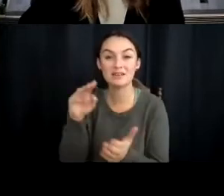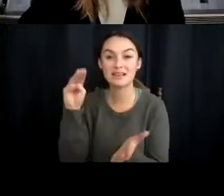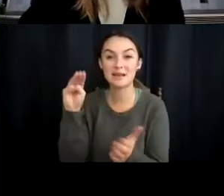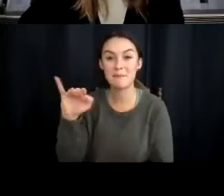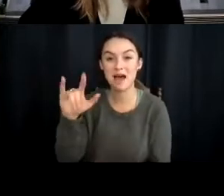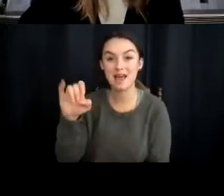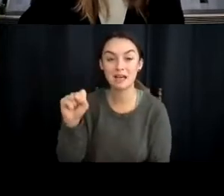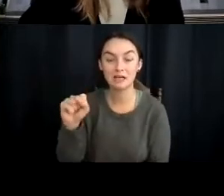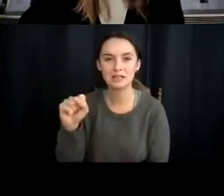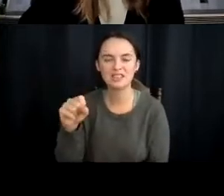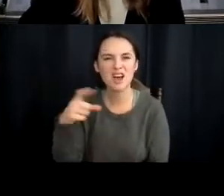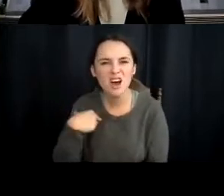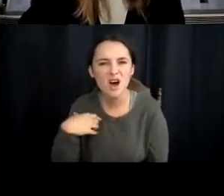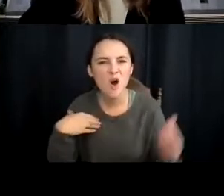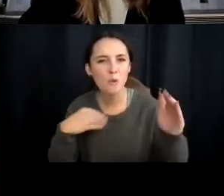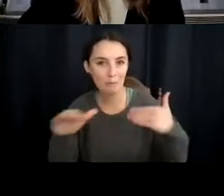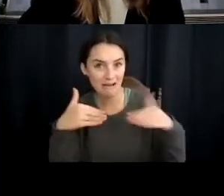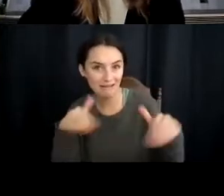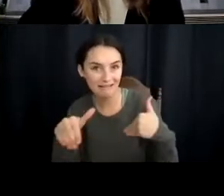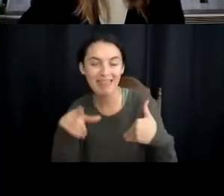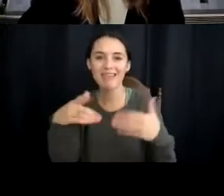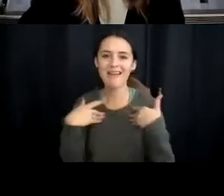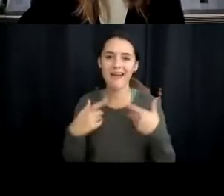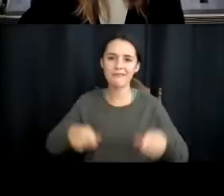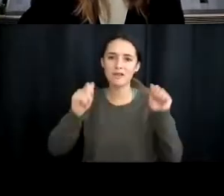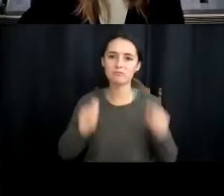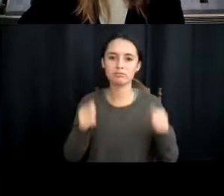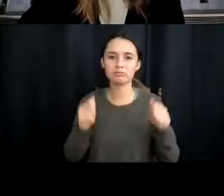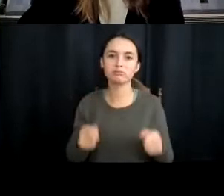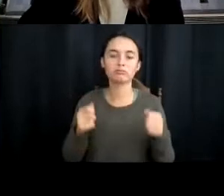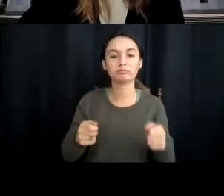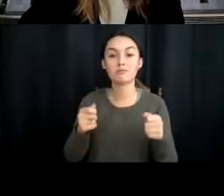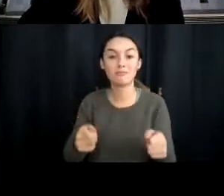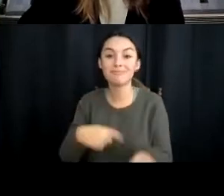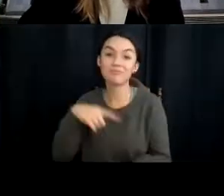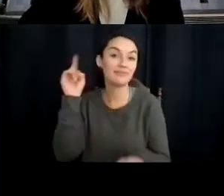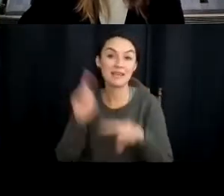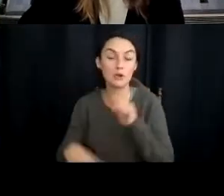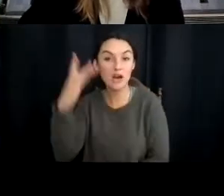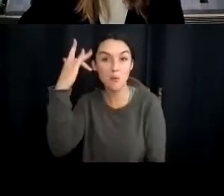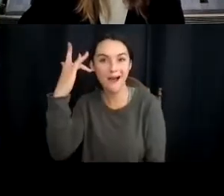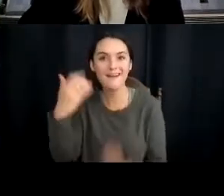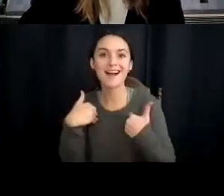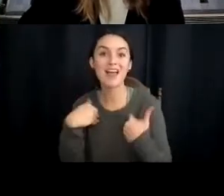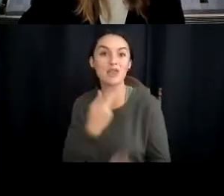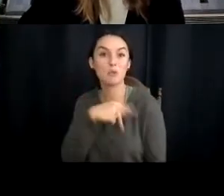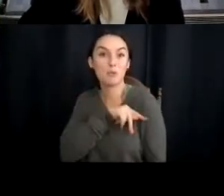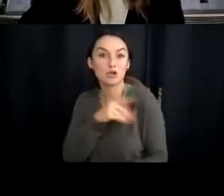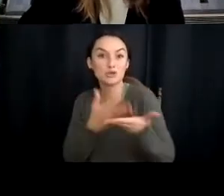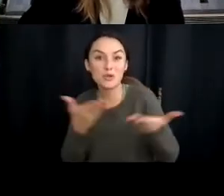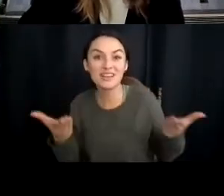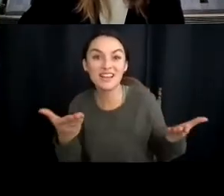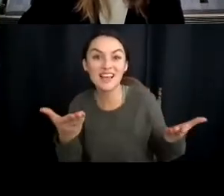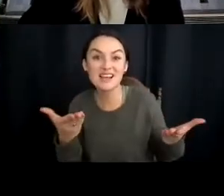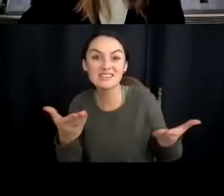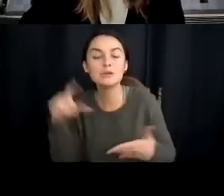Why wouldn't they ride in the wagons? Well, they weren't riding in the wagons because the wagons were full of all of their personal items. So they had to walk